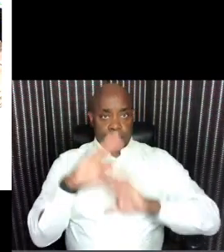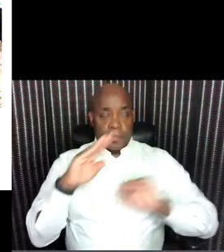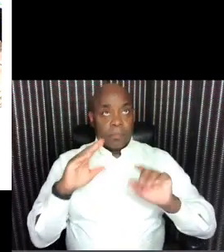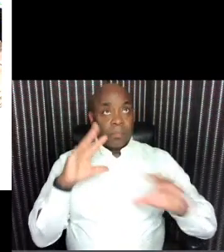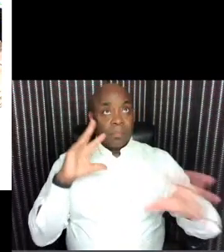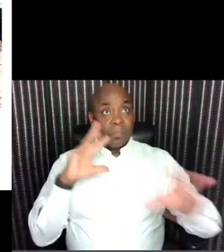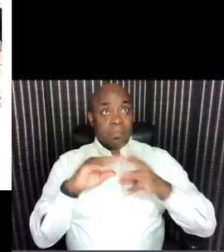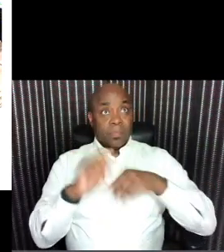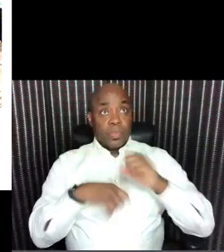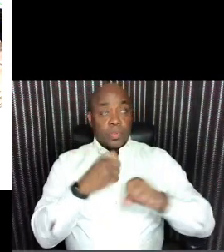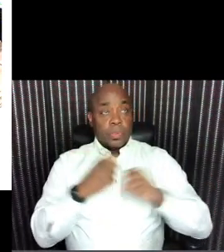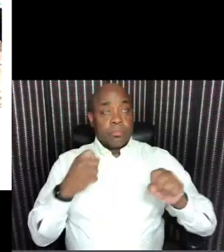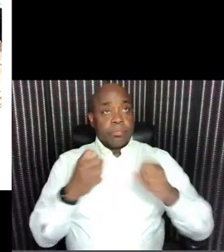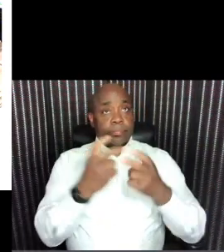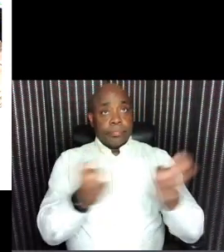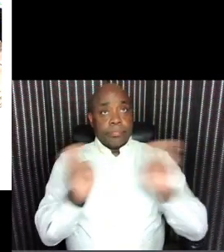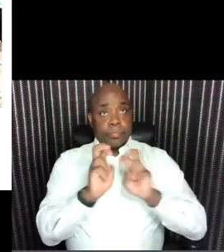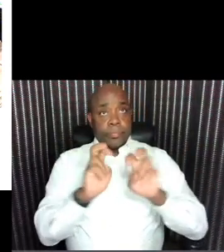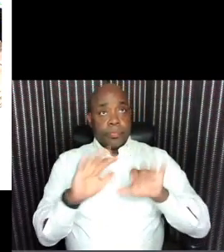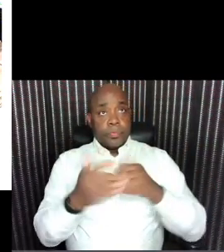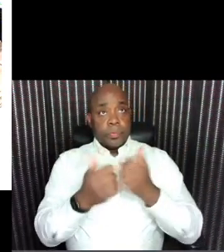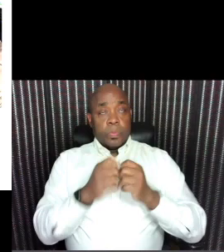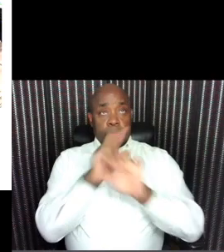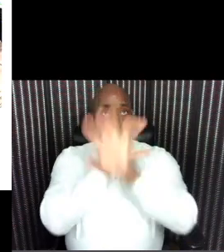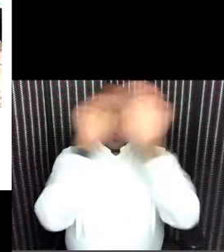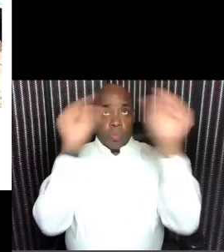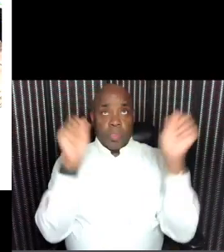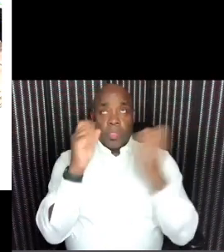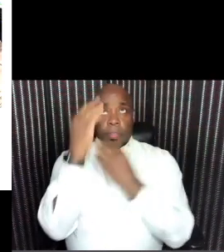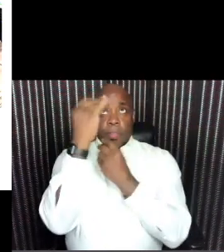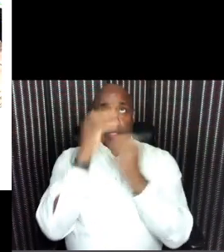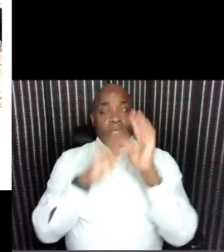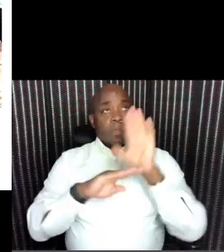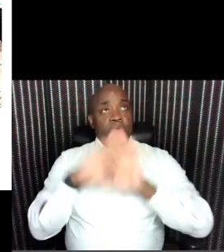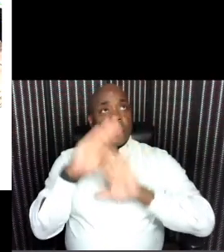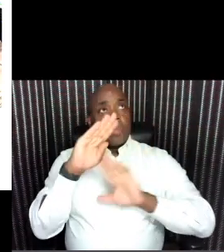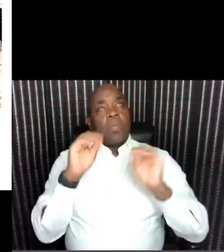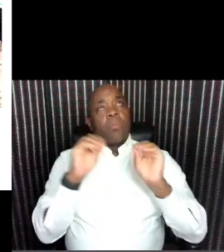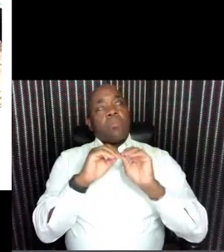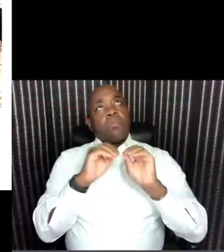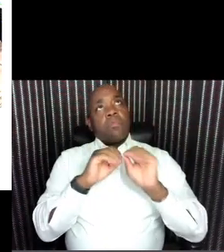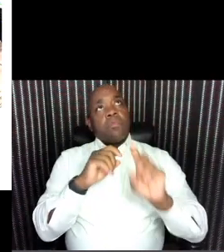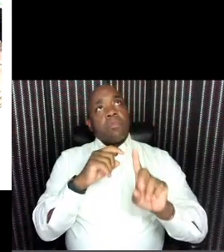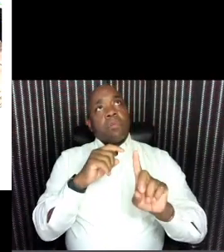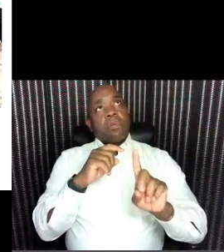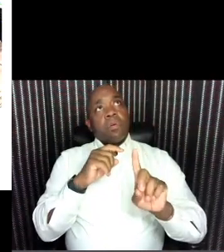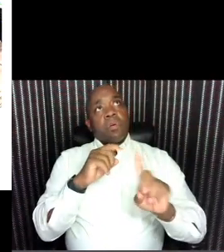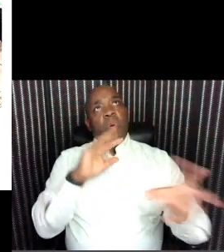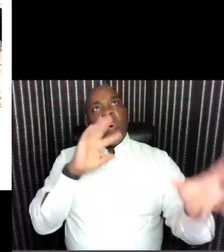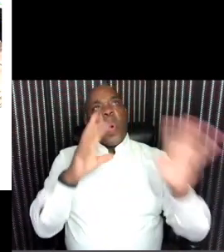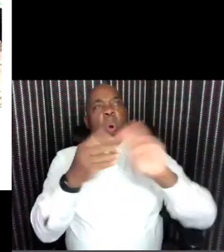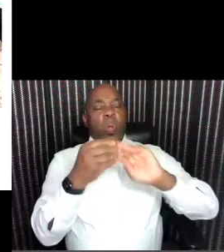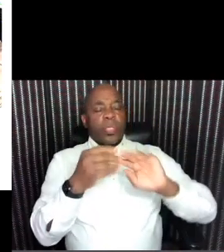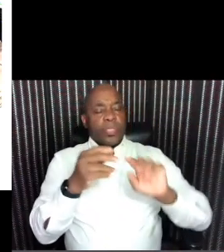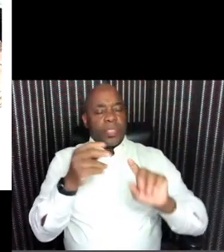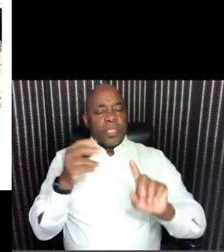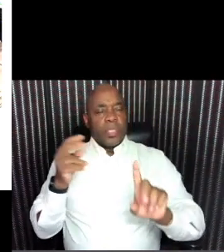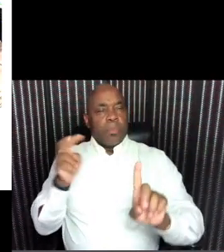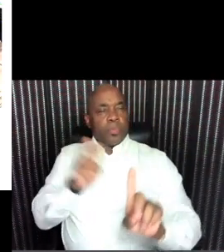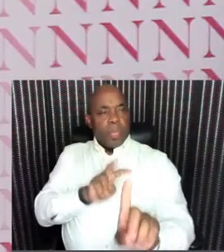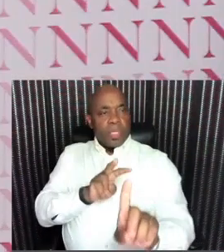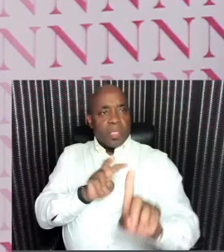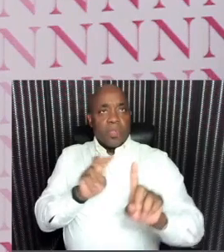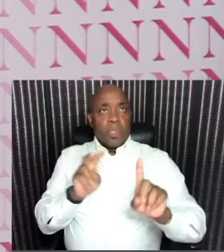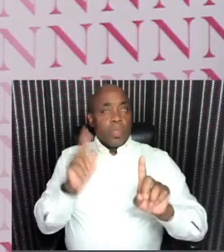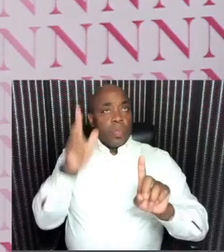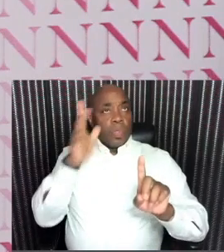residents where they sort of think about development in a more holistic way. So again, when you hear stories about Eatonville and people are like, well, this